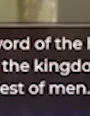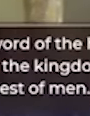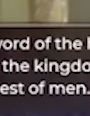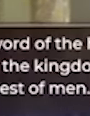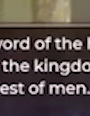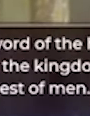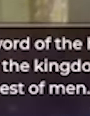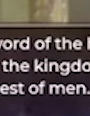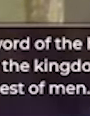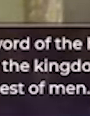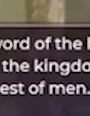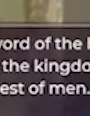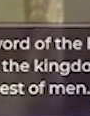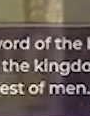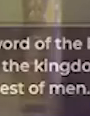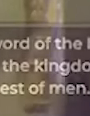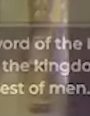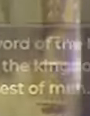men.